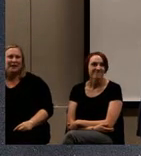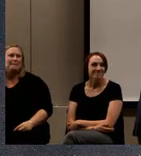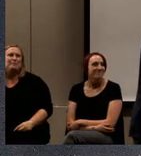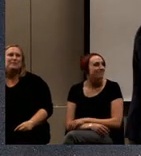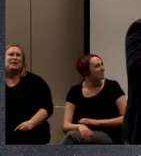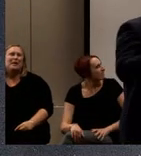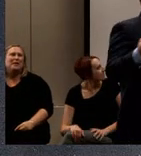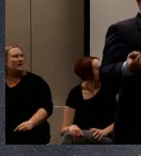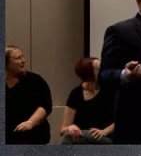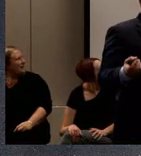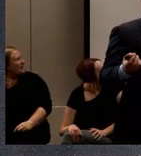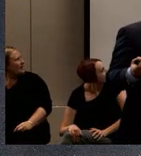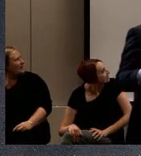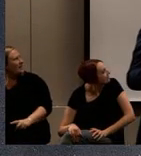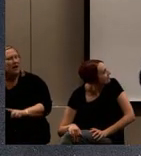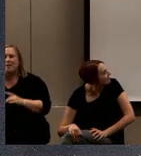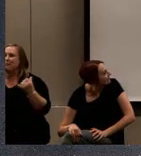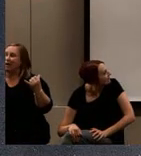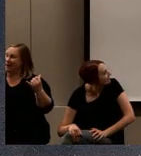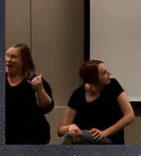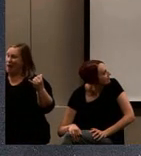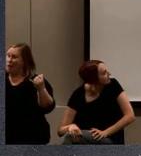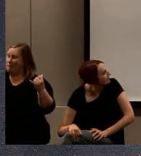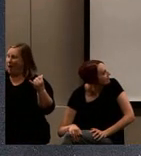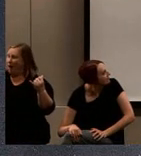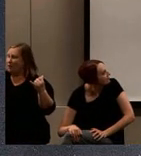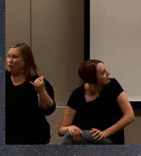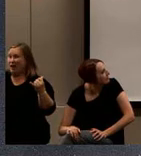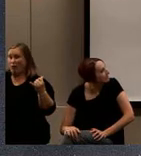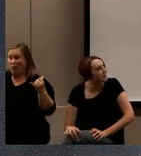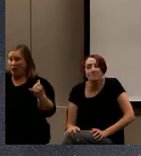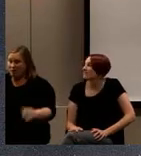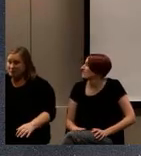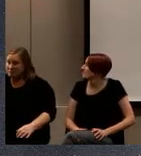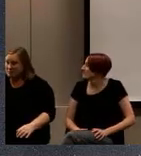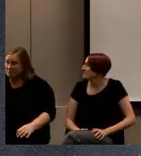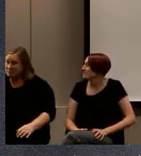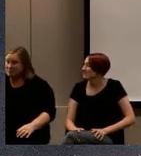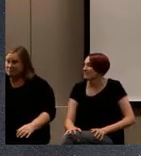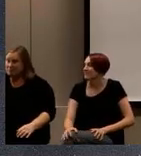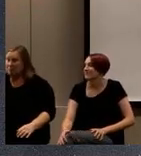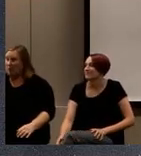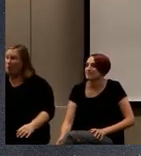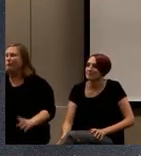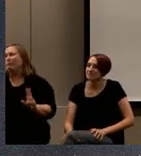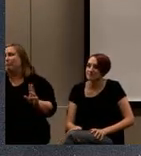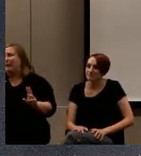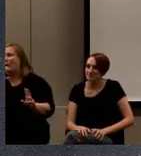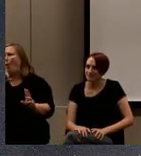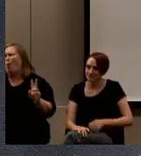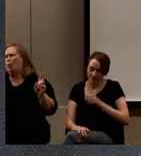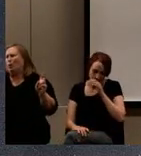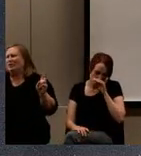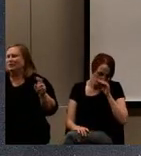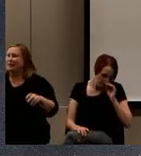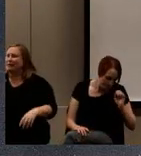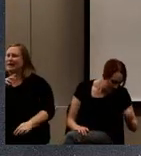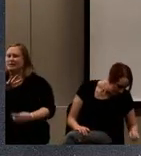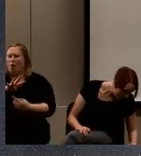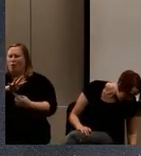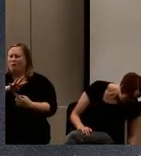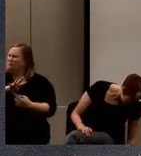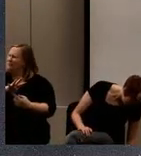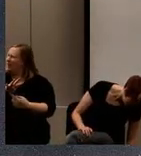But this is, you know, now we're in the modern era, you know, being old, you know, they say that 40 is the new,